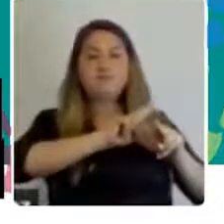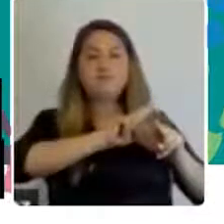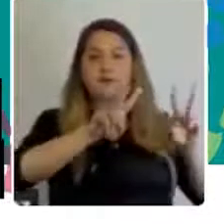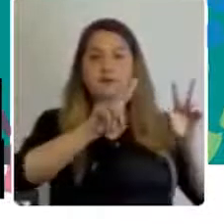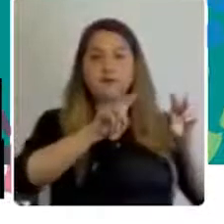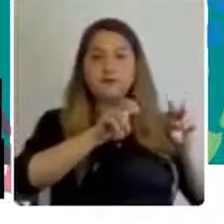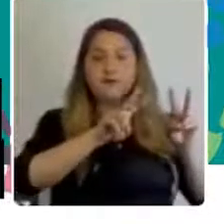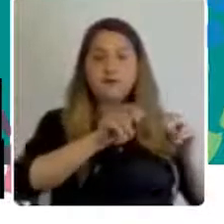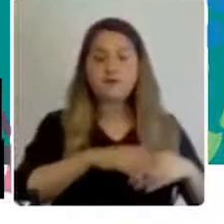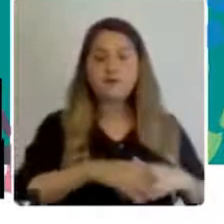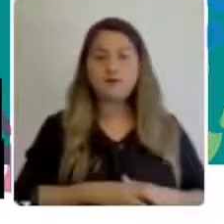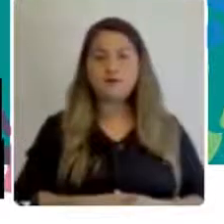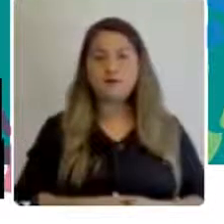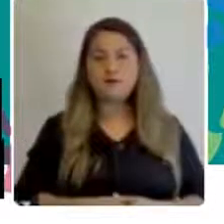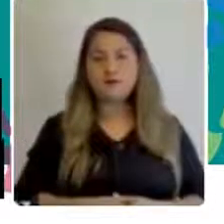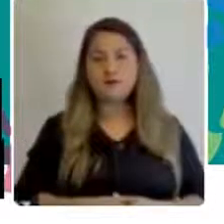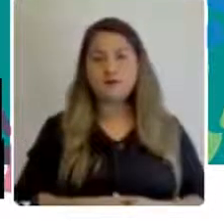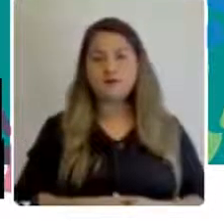and also training